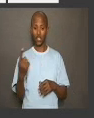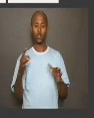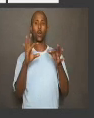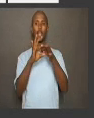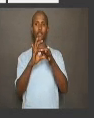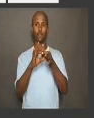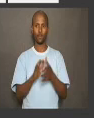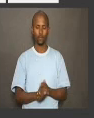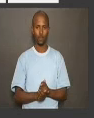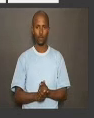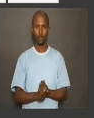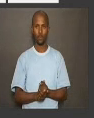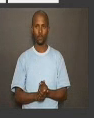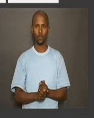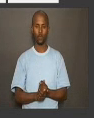connective.